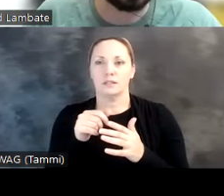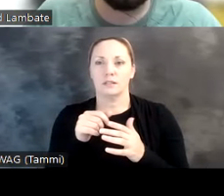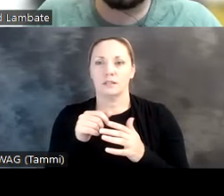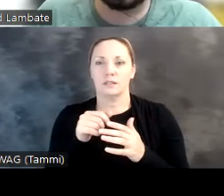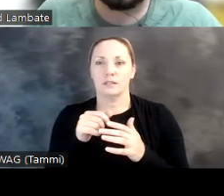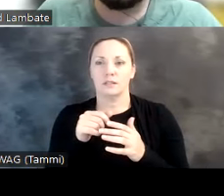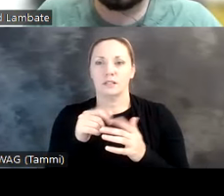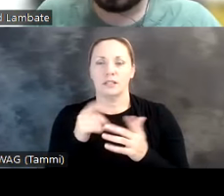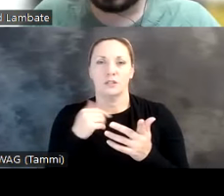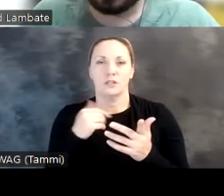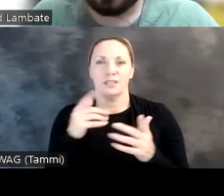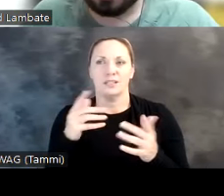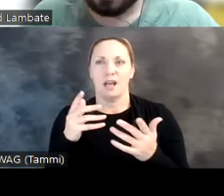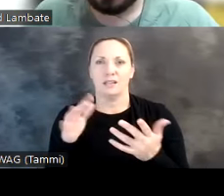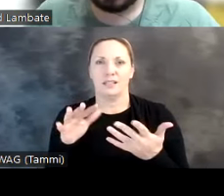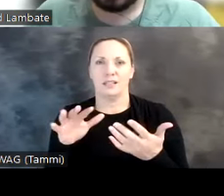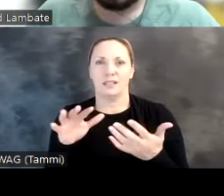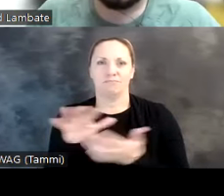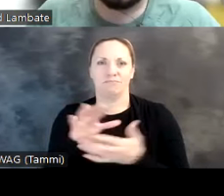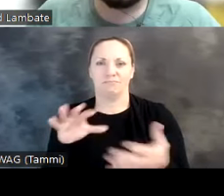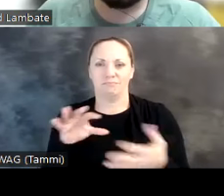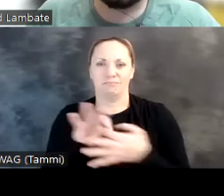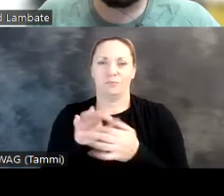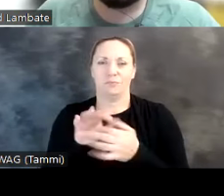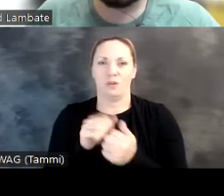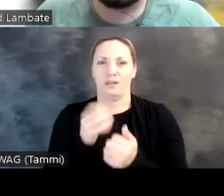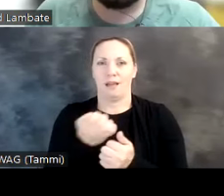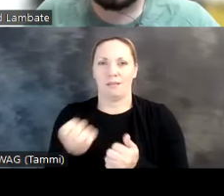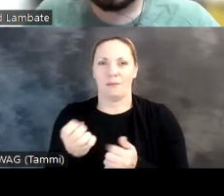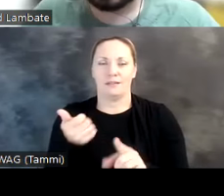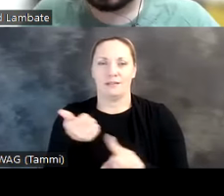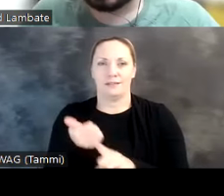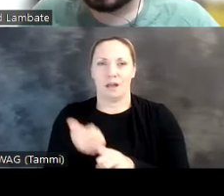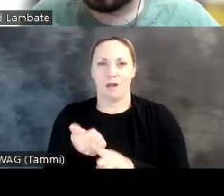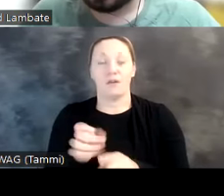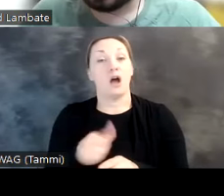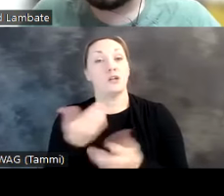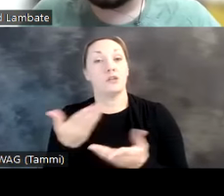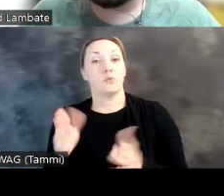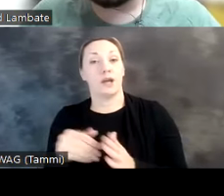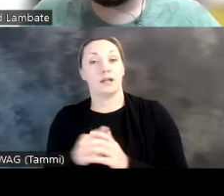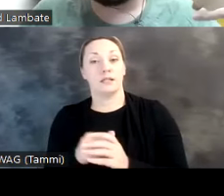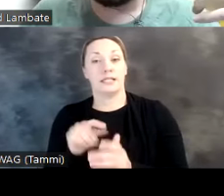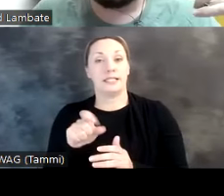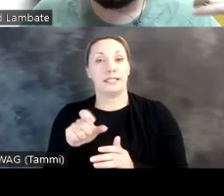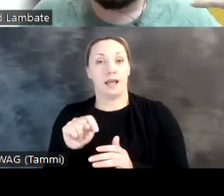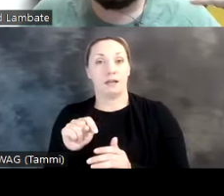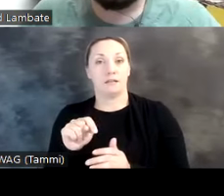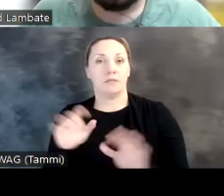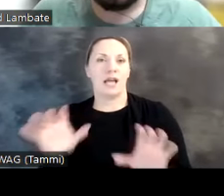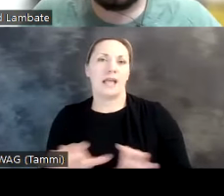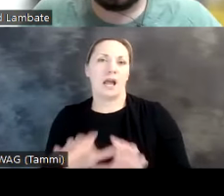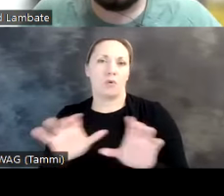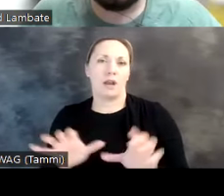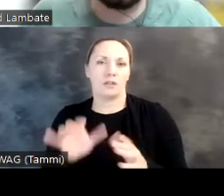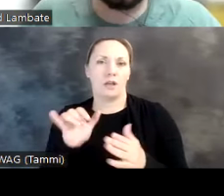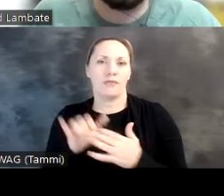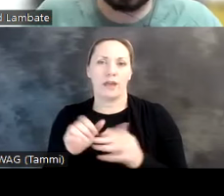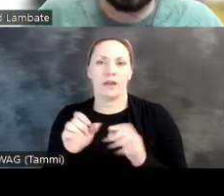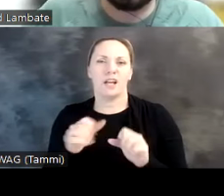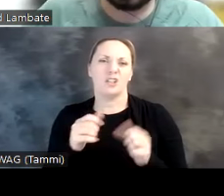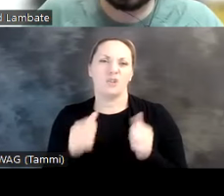cluttered up with the element itself. Another way is obviously providing a text decoration. So this, I believe,